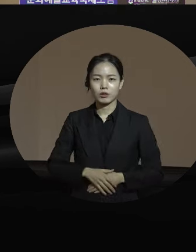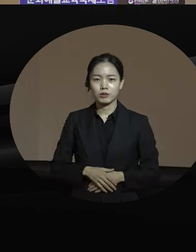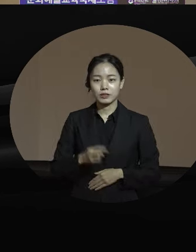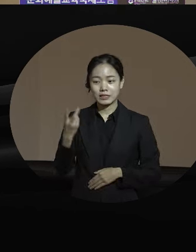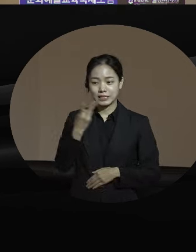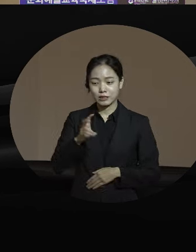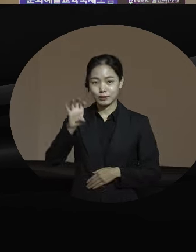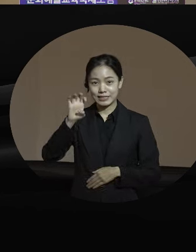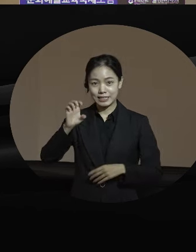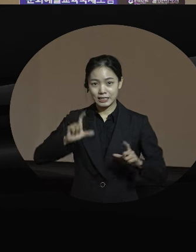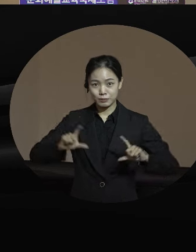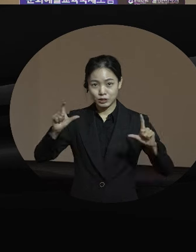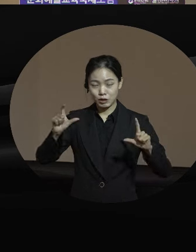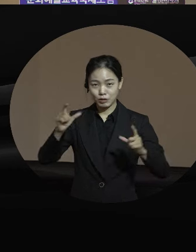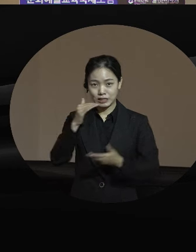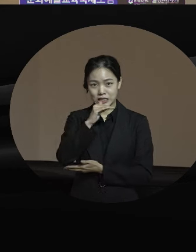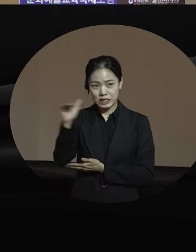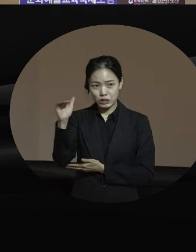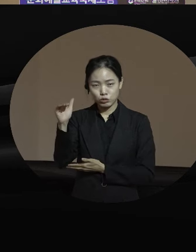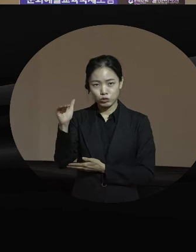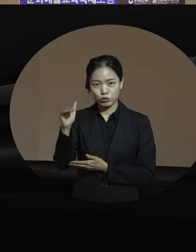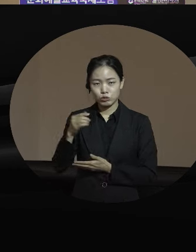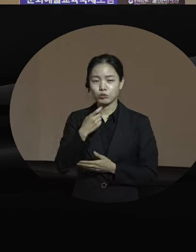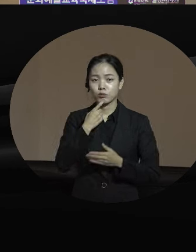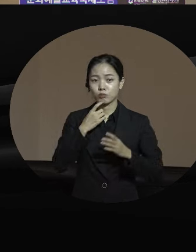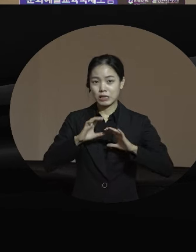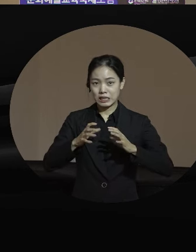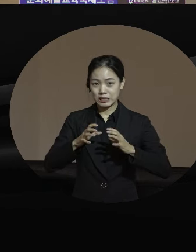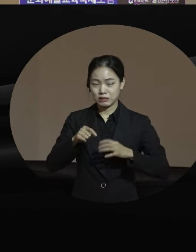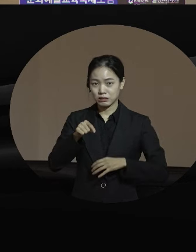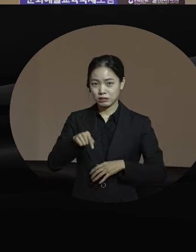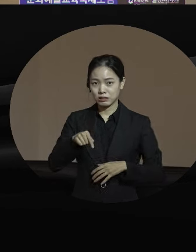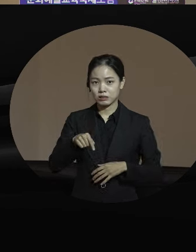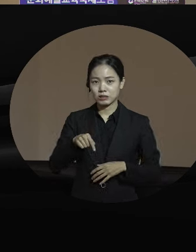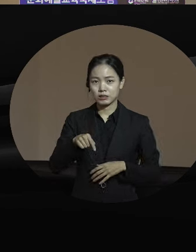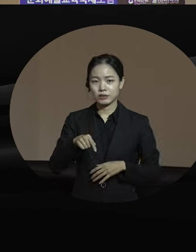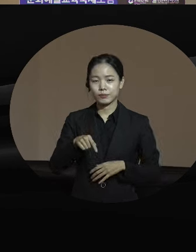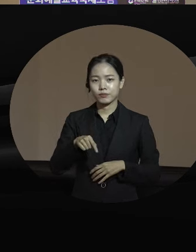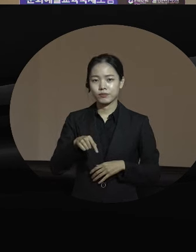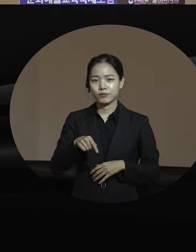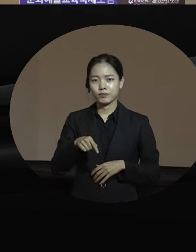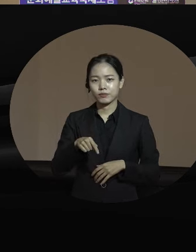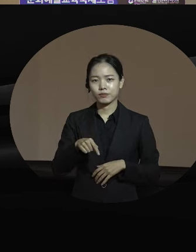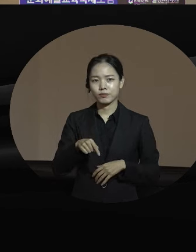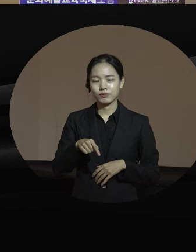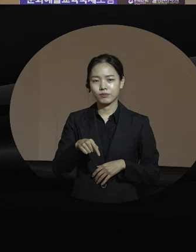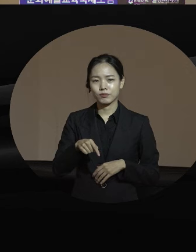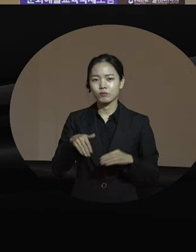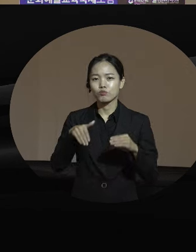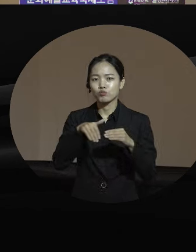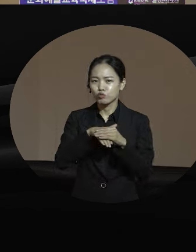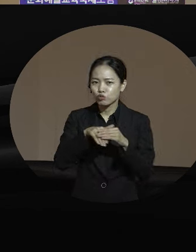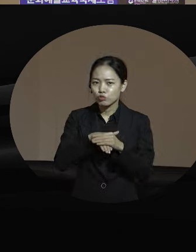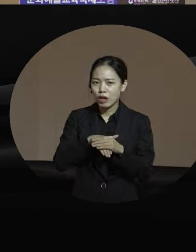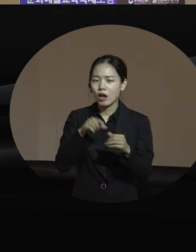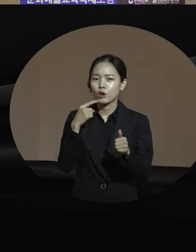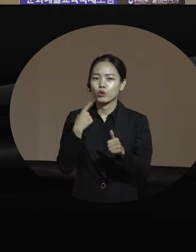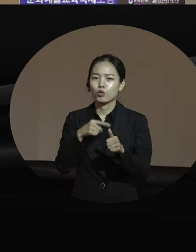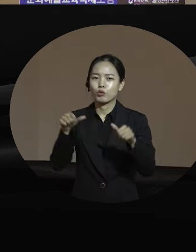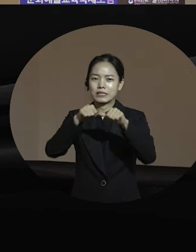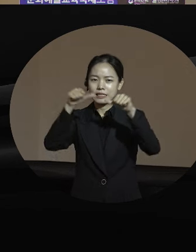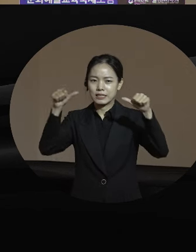cultural and educational foundation built on effective and high-quality education, research and culture.